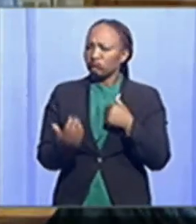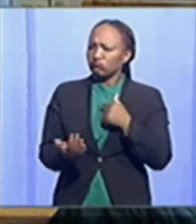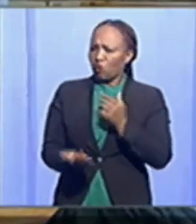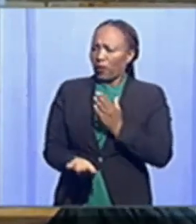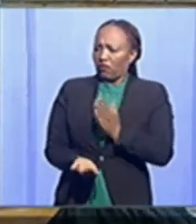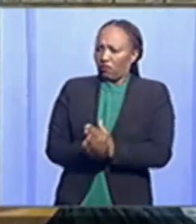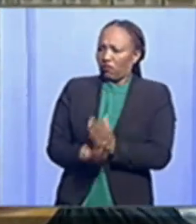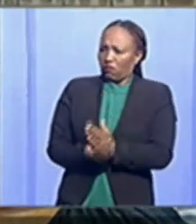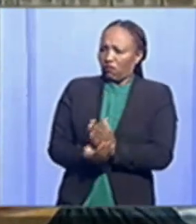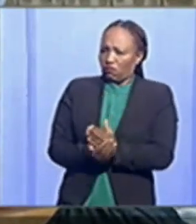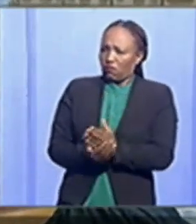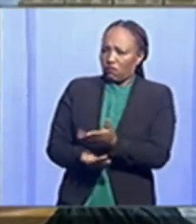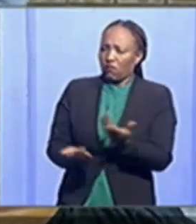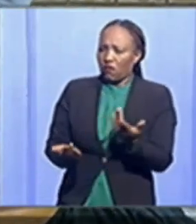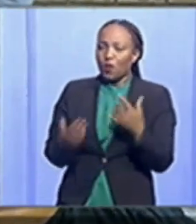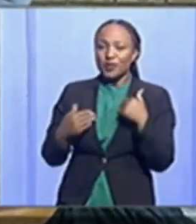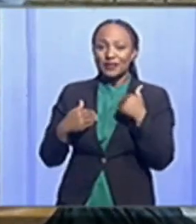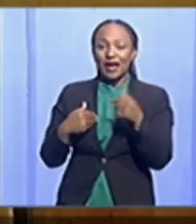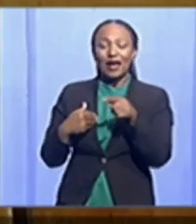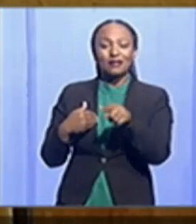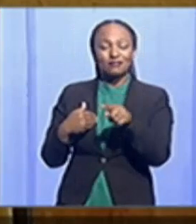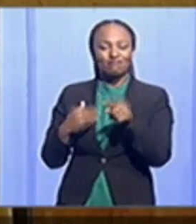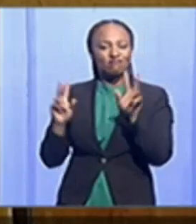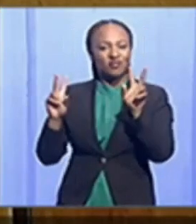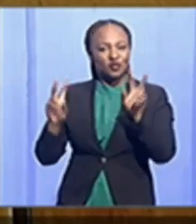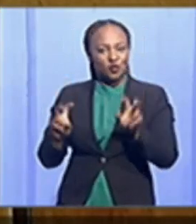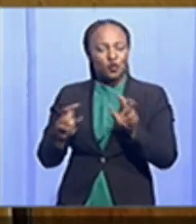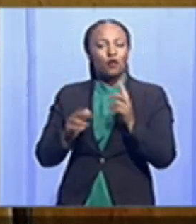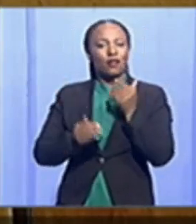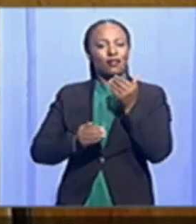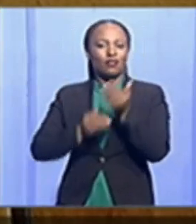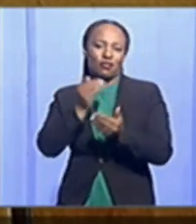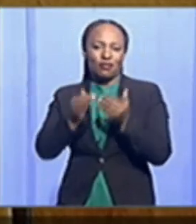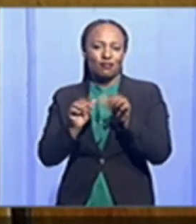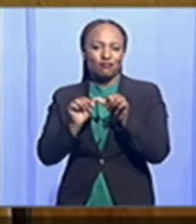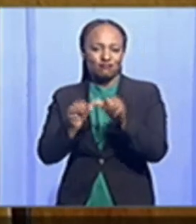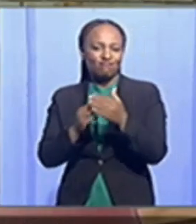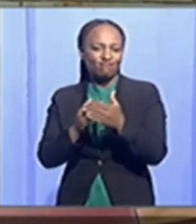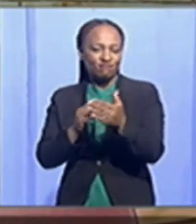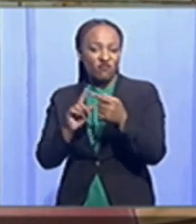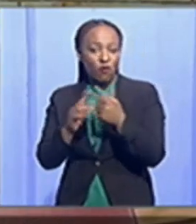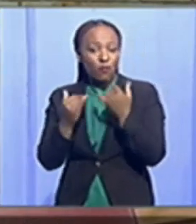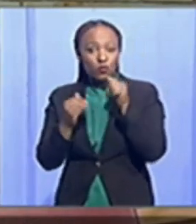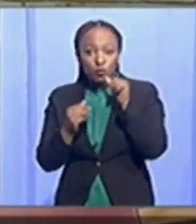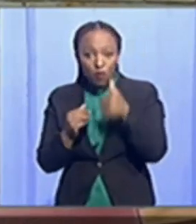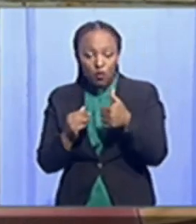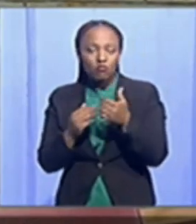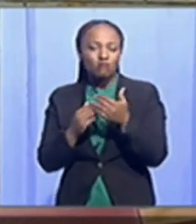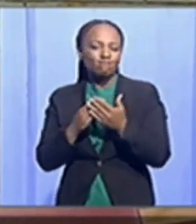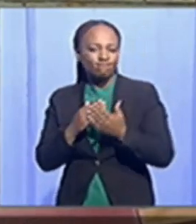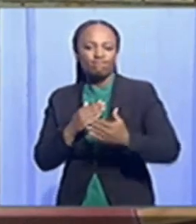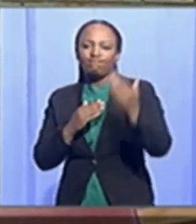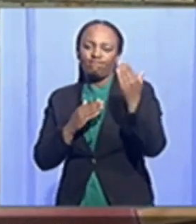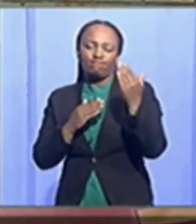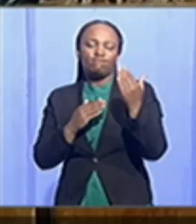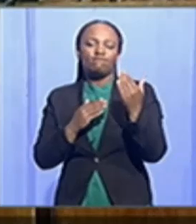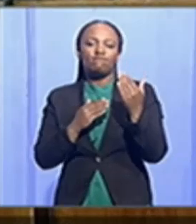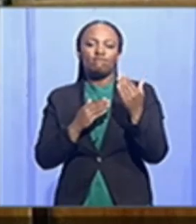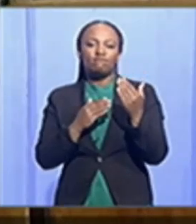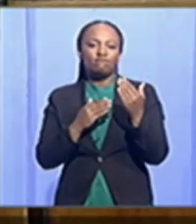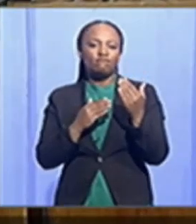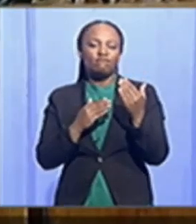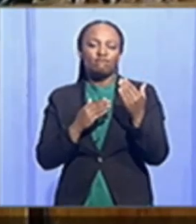to restart with this matter and proceed with it first thing tomorrow morning. Applications has been